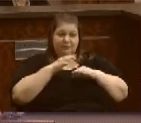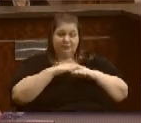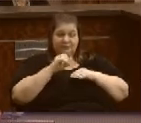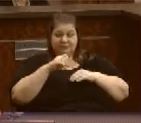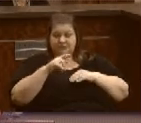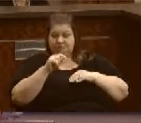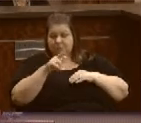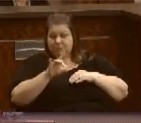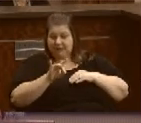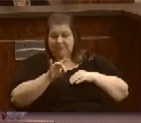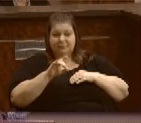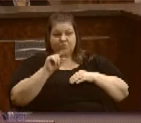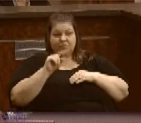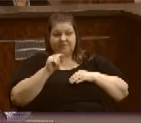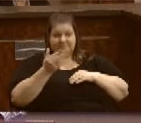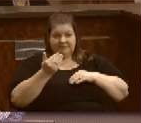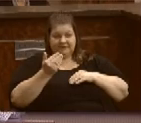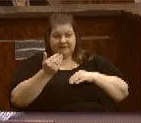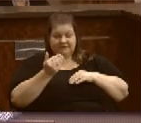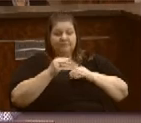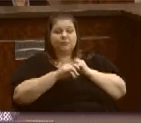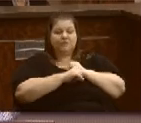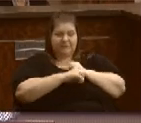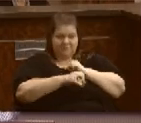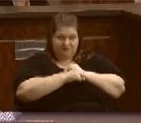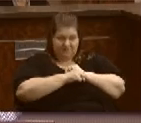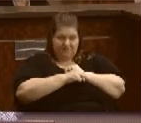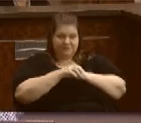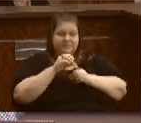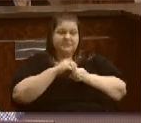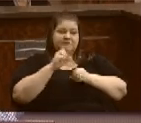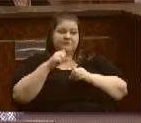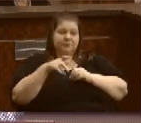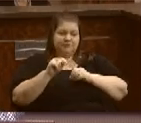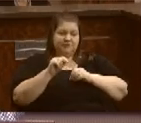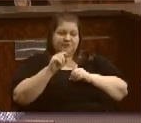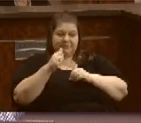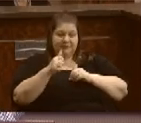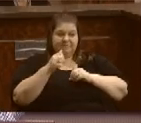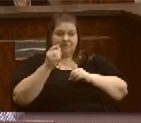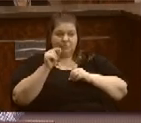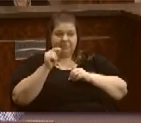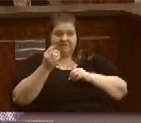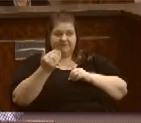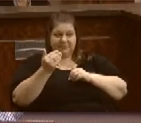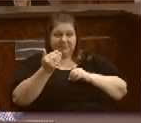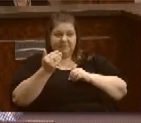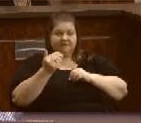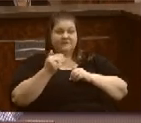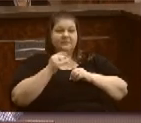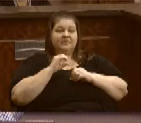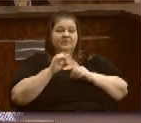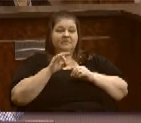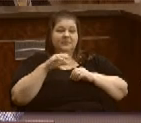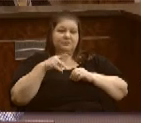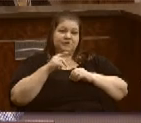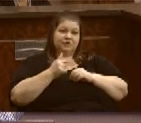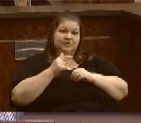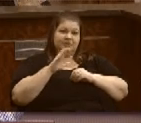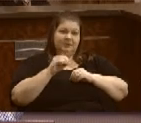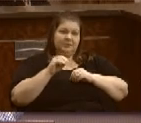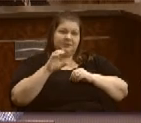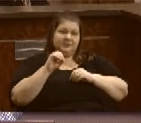September 28, 2015 was advertised in the September 10, 2015 edition of Prince George's